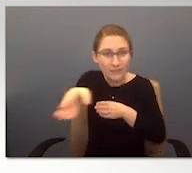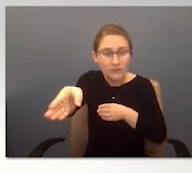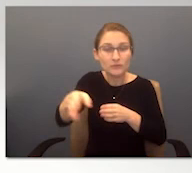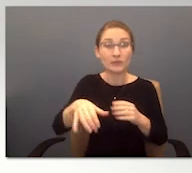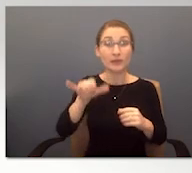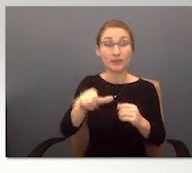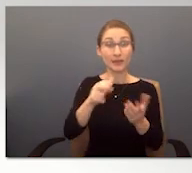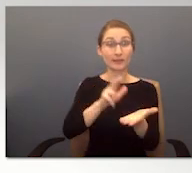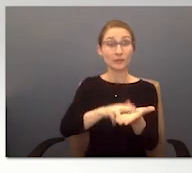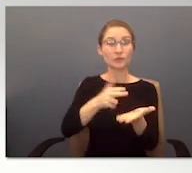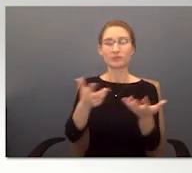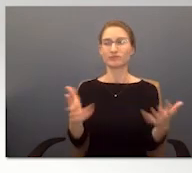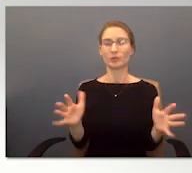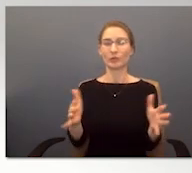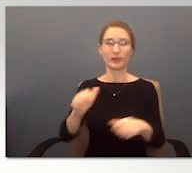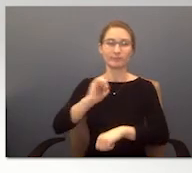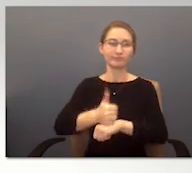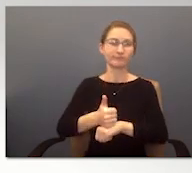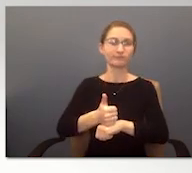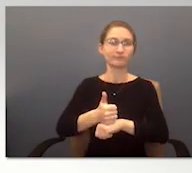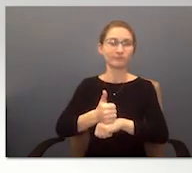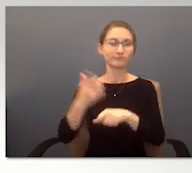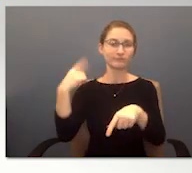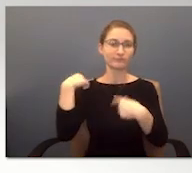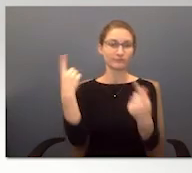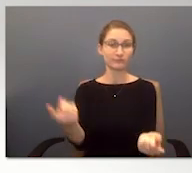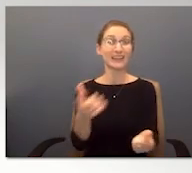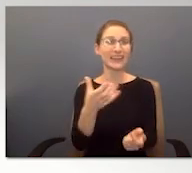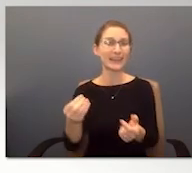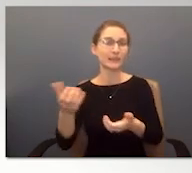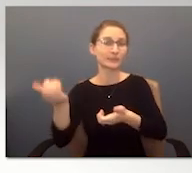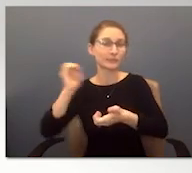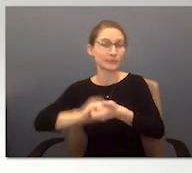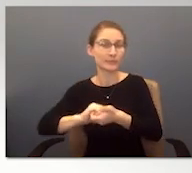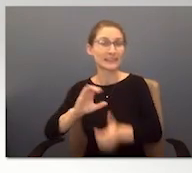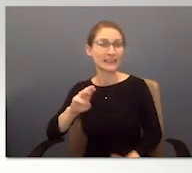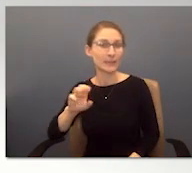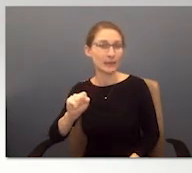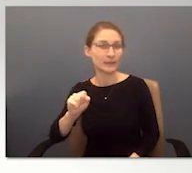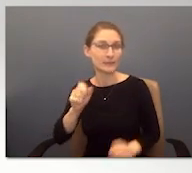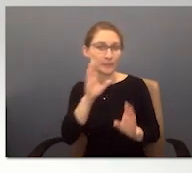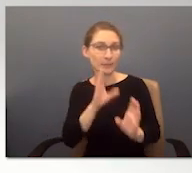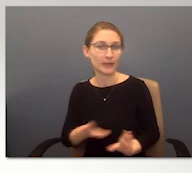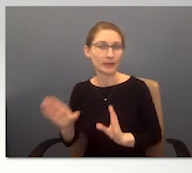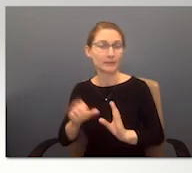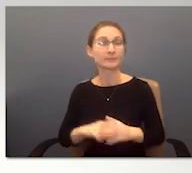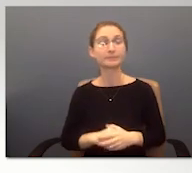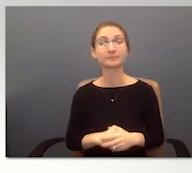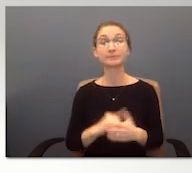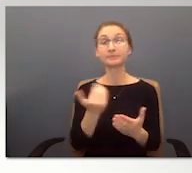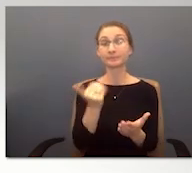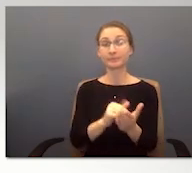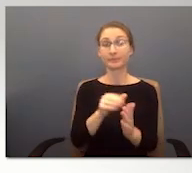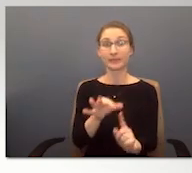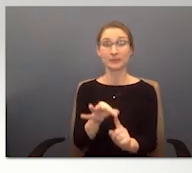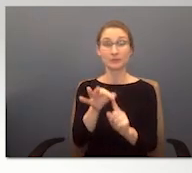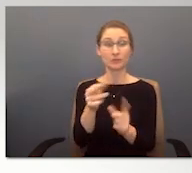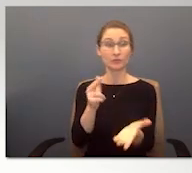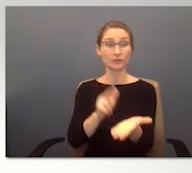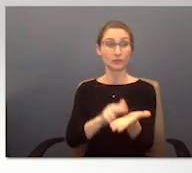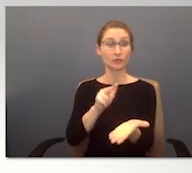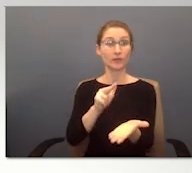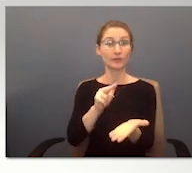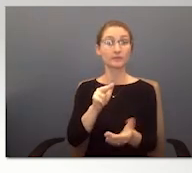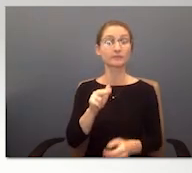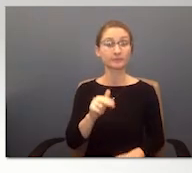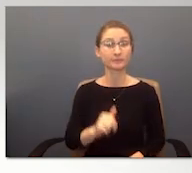contracts that have existed in Florida, and then collaboratively partnering with the CMS plan. Again, the specialty